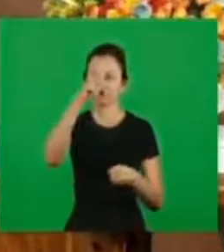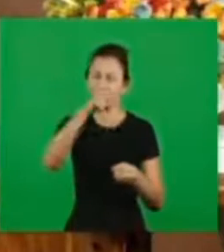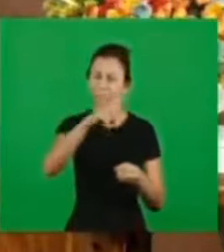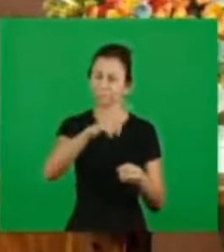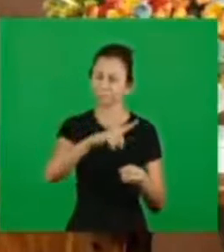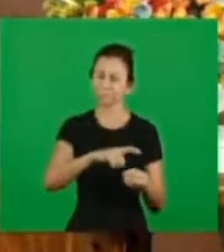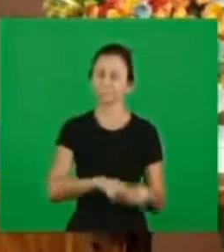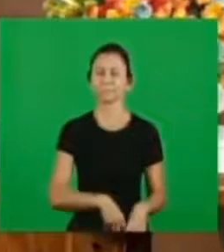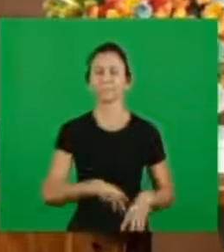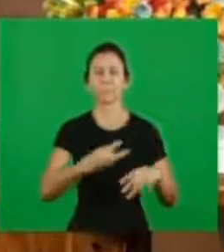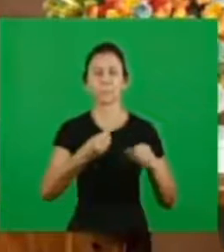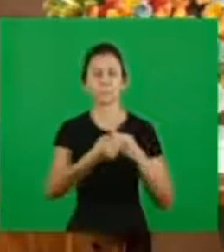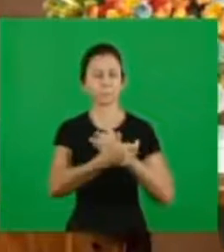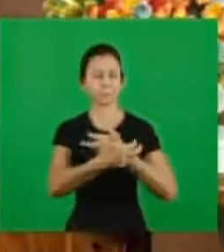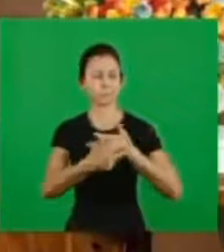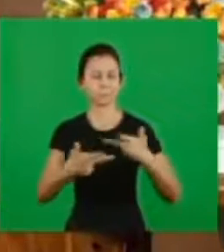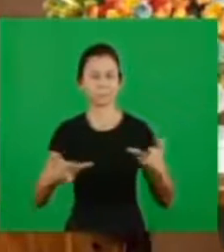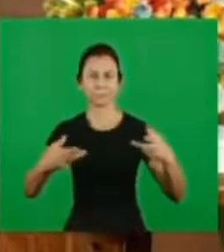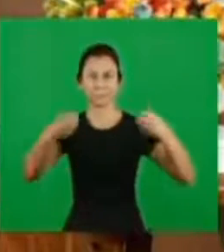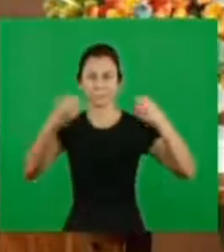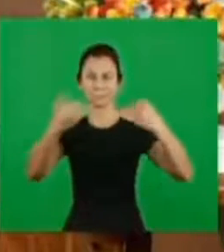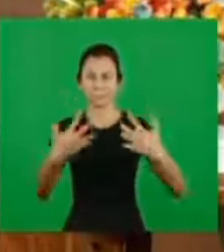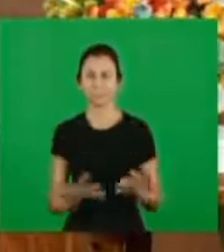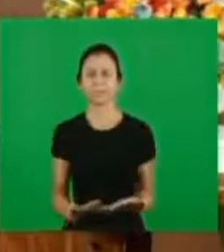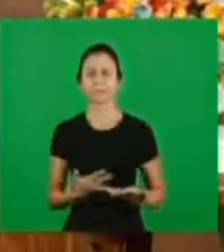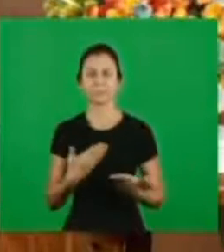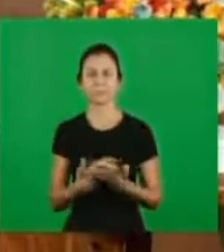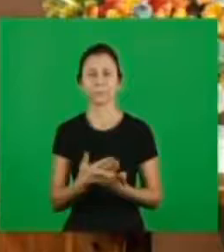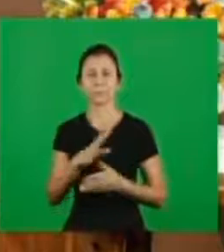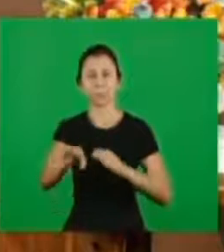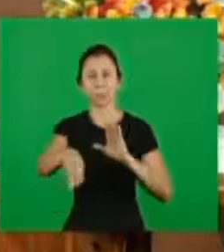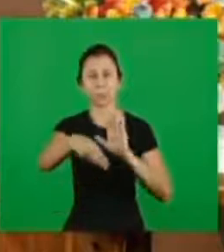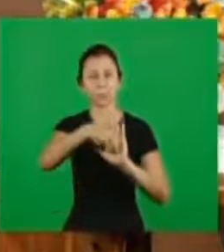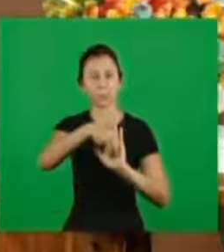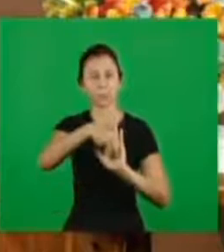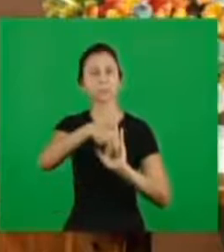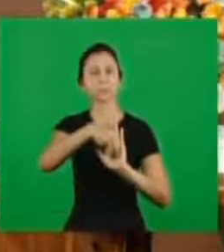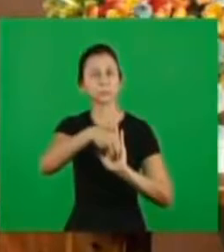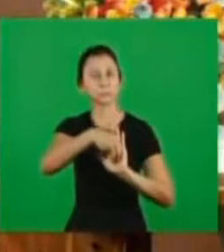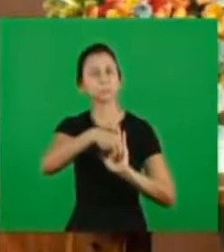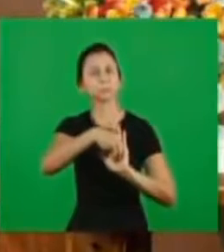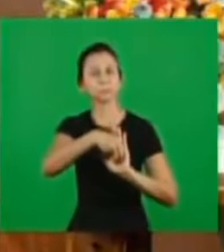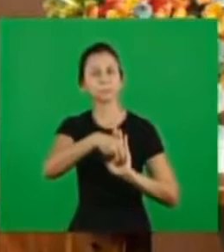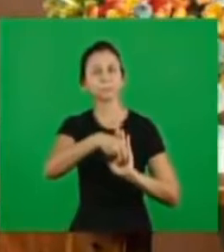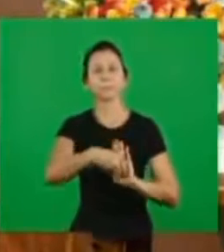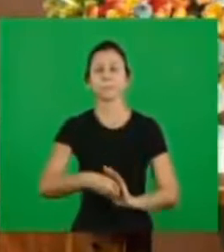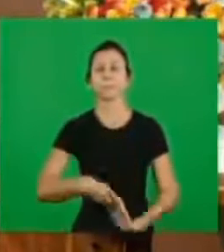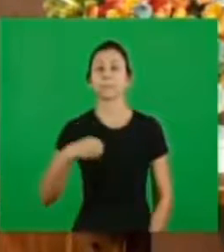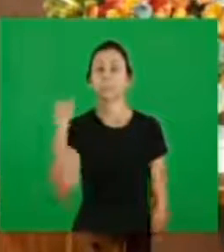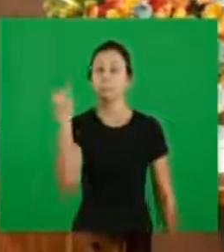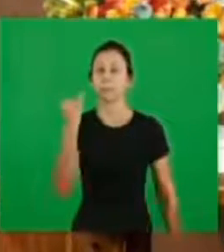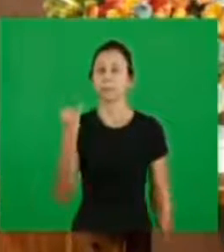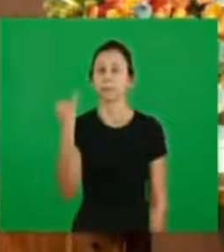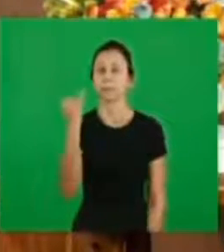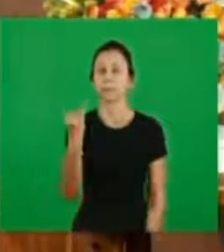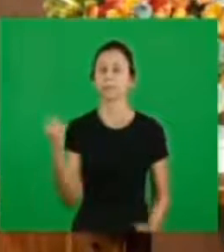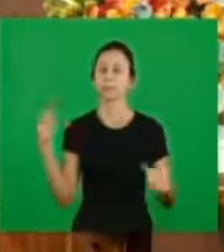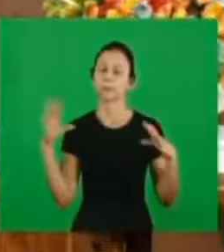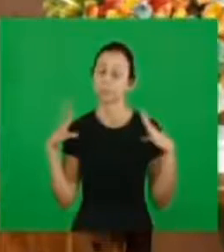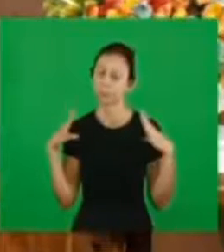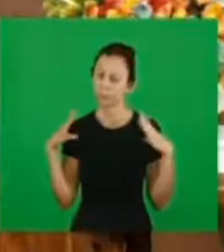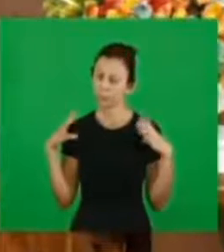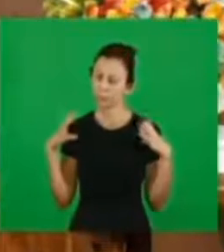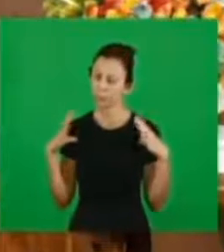go back because there is a lot of stuff to be said. But there is a detail that is very important, which is to understand